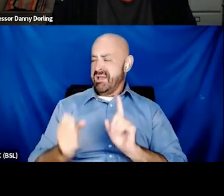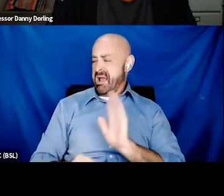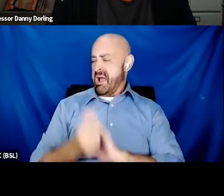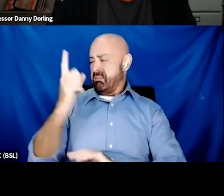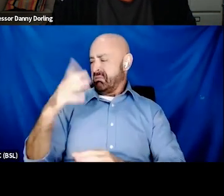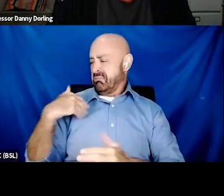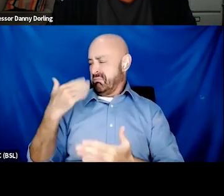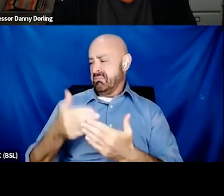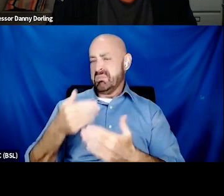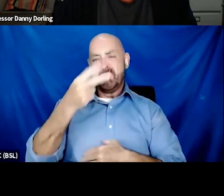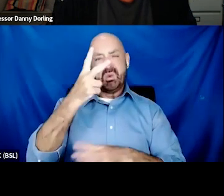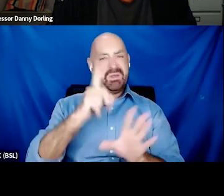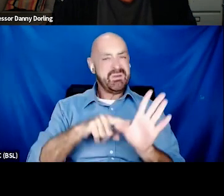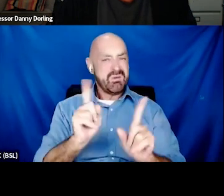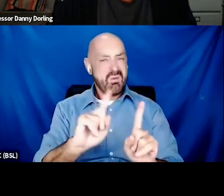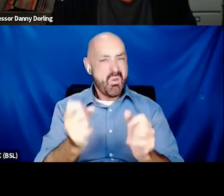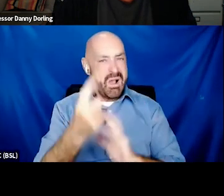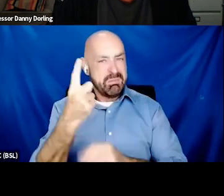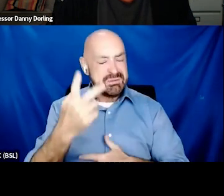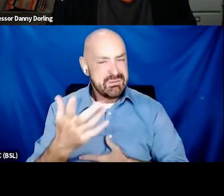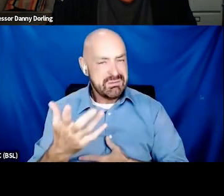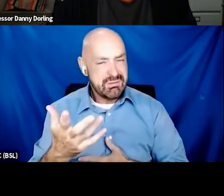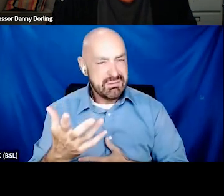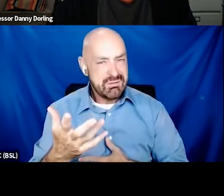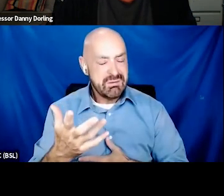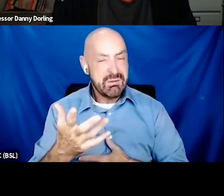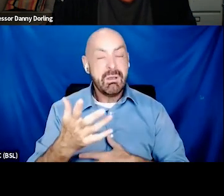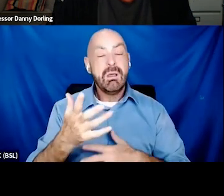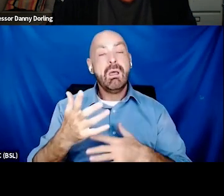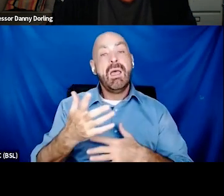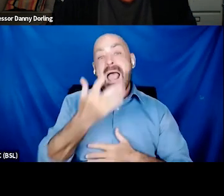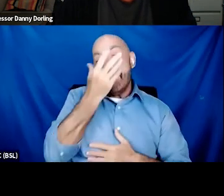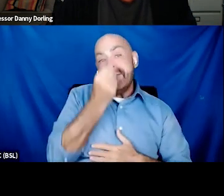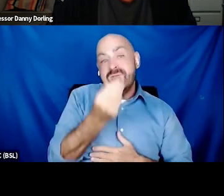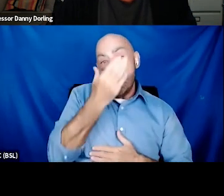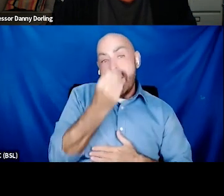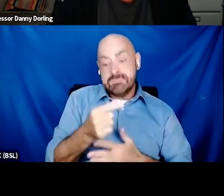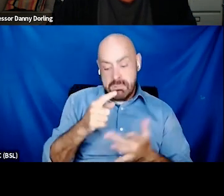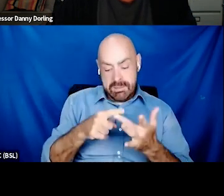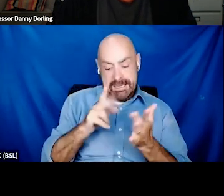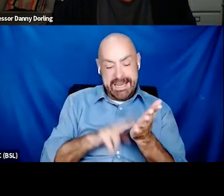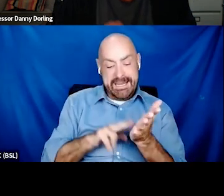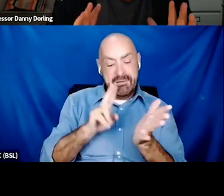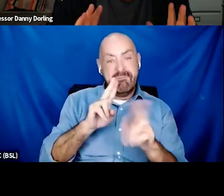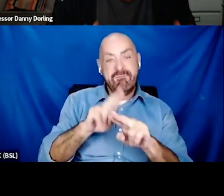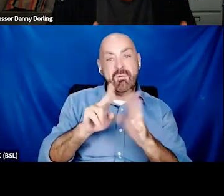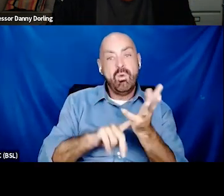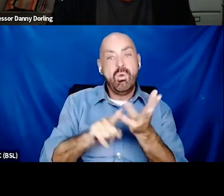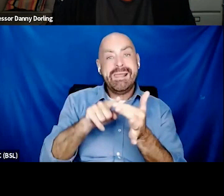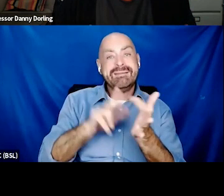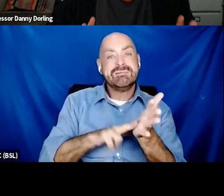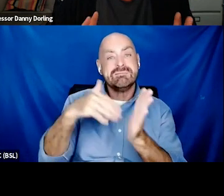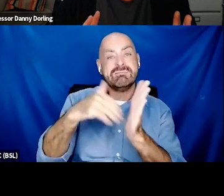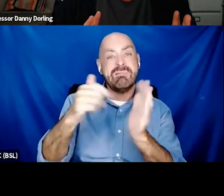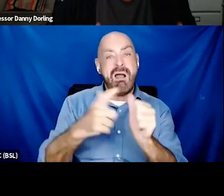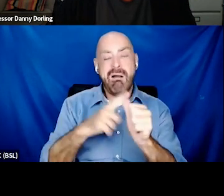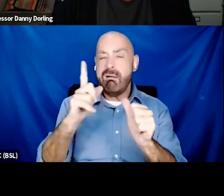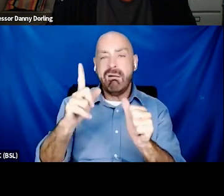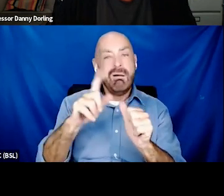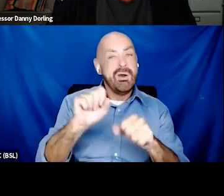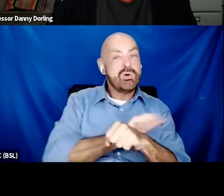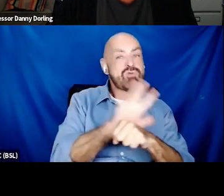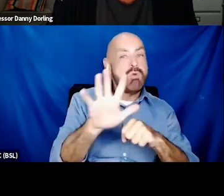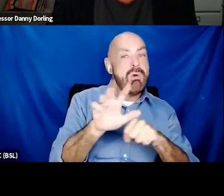and how unlike influenza coronavirus is. The last